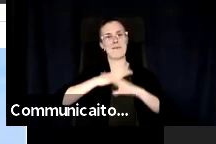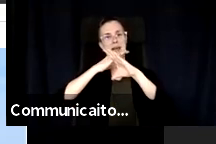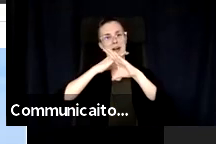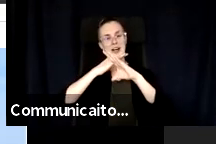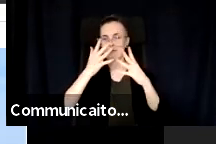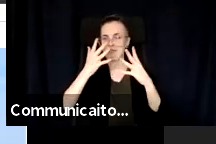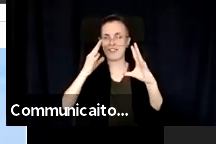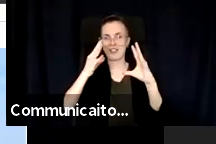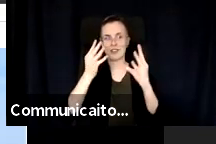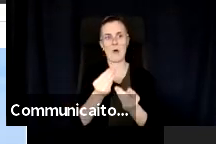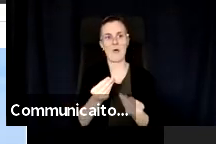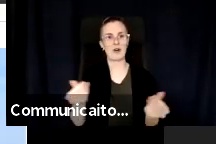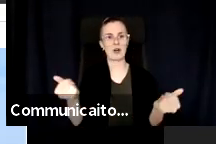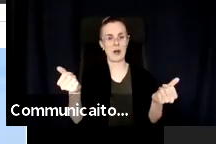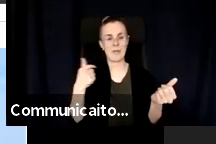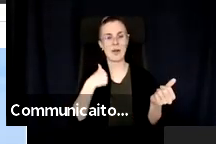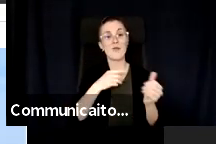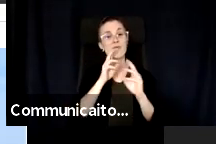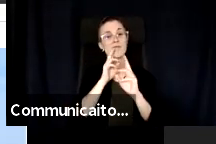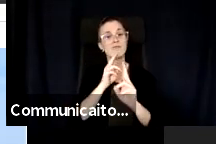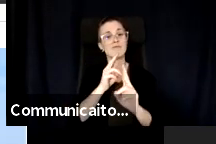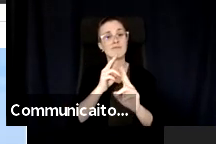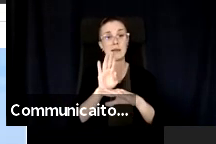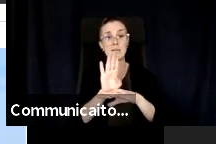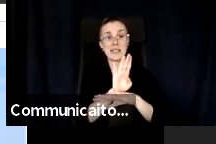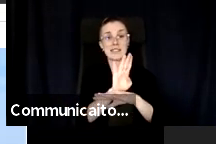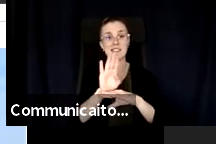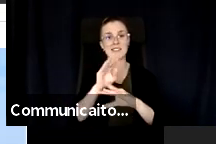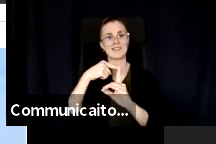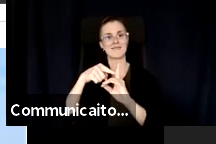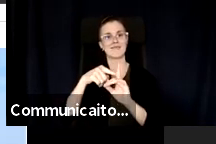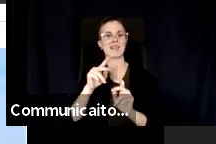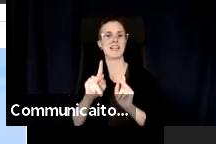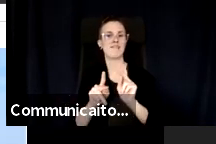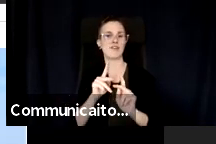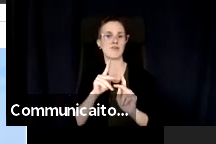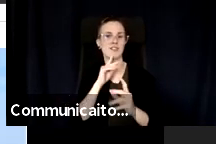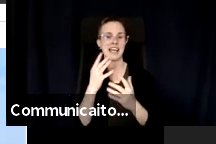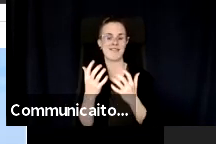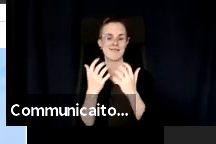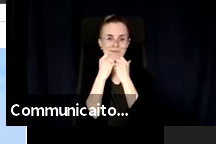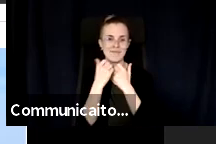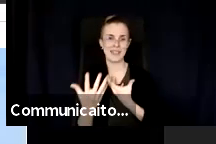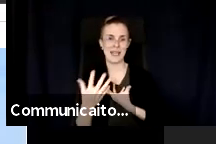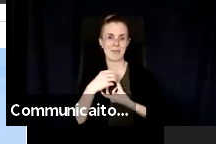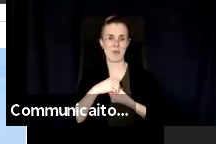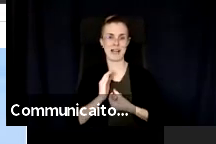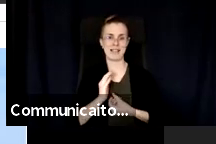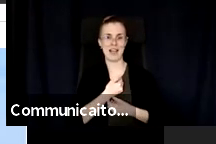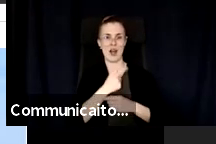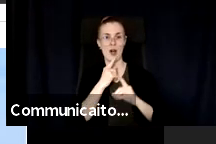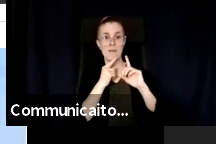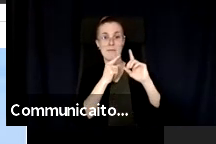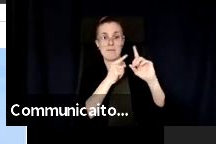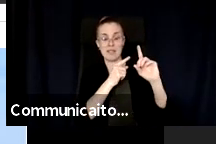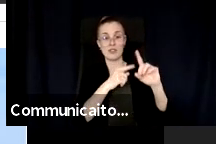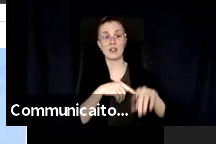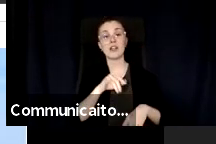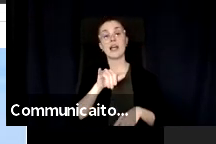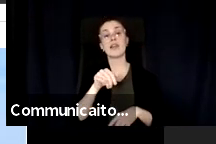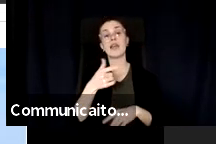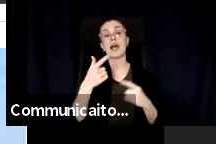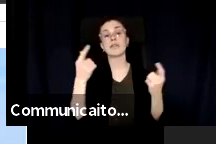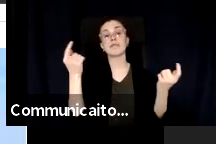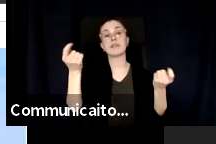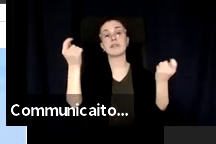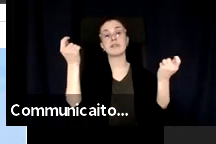honoring businesses and individuals that embrace our mission. During our gala, Hub City Access also